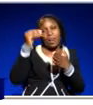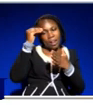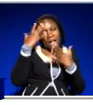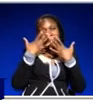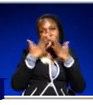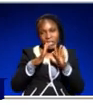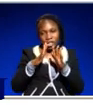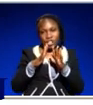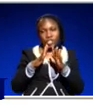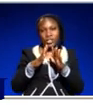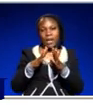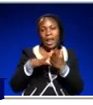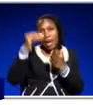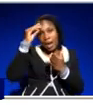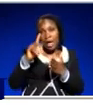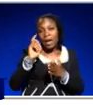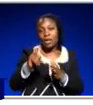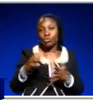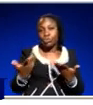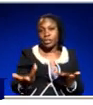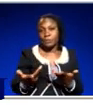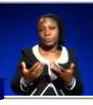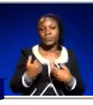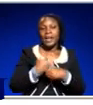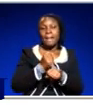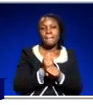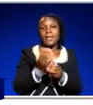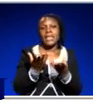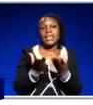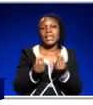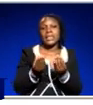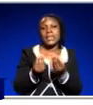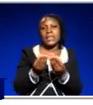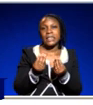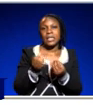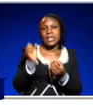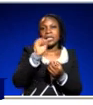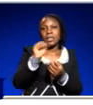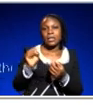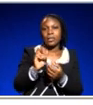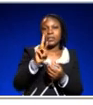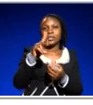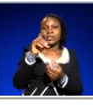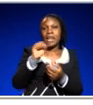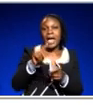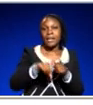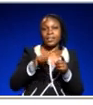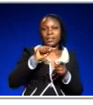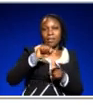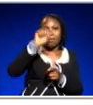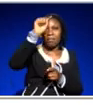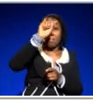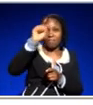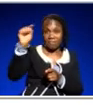to, number one, simplify SADS. Number two,